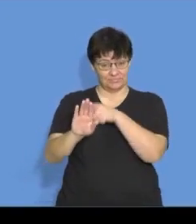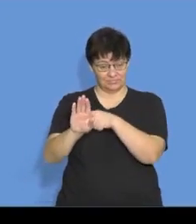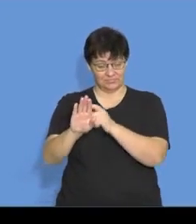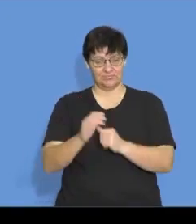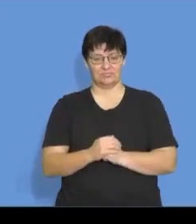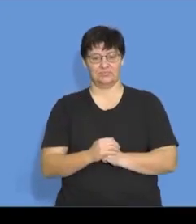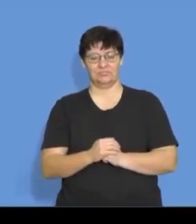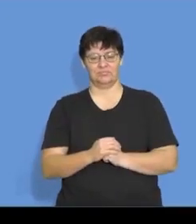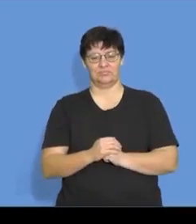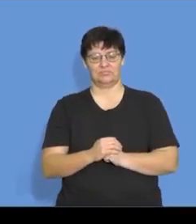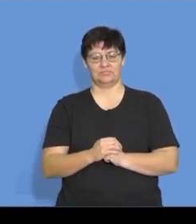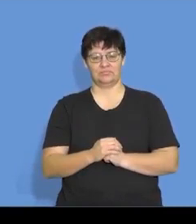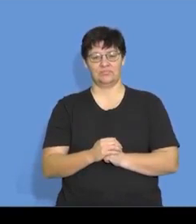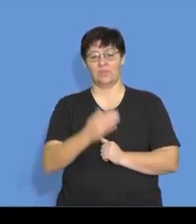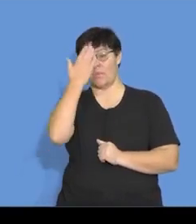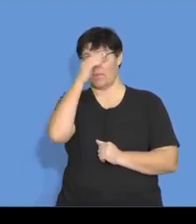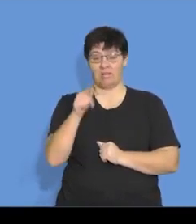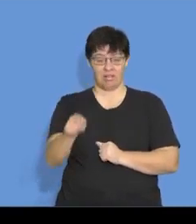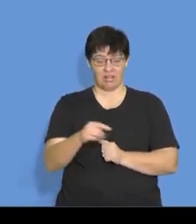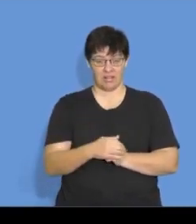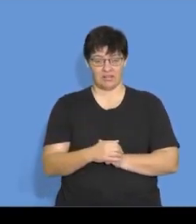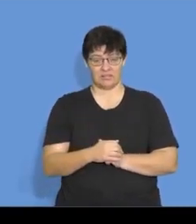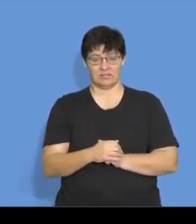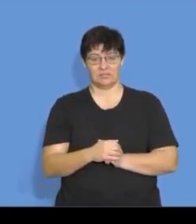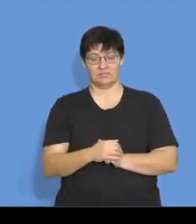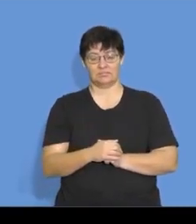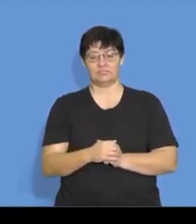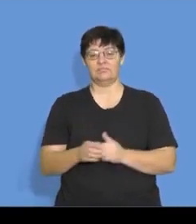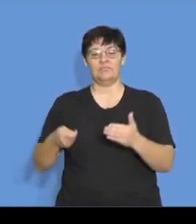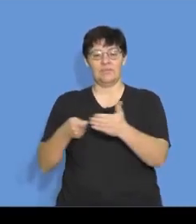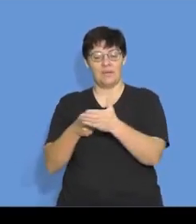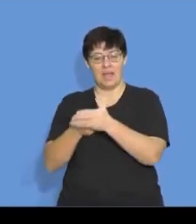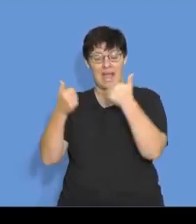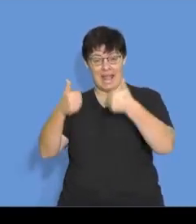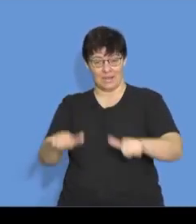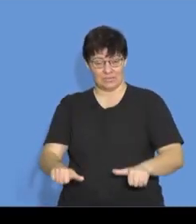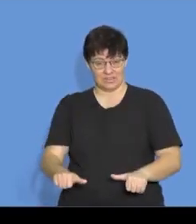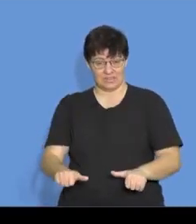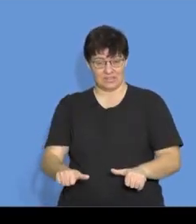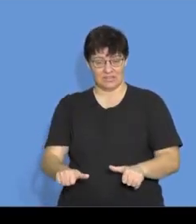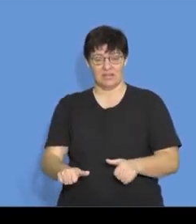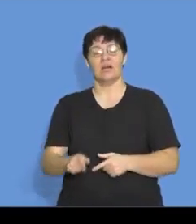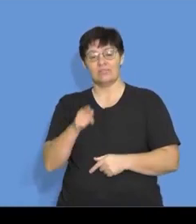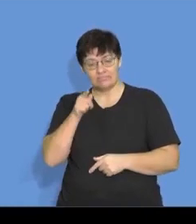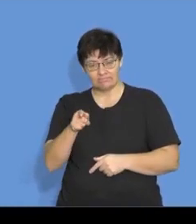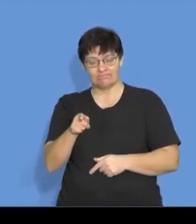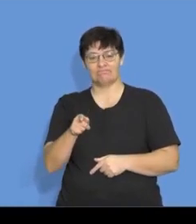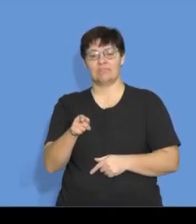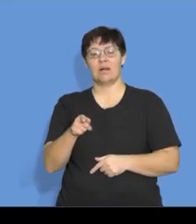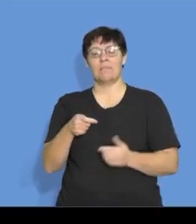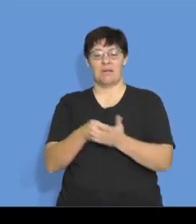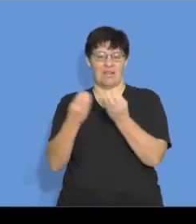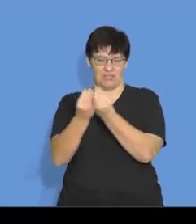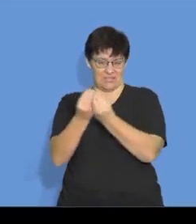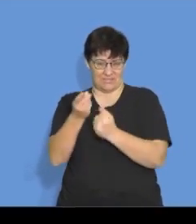periodic inventory system, we know that a purchaser's account is used when goods are bought,